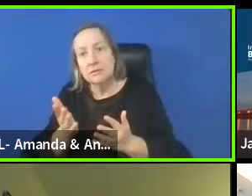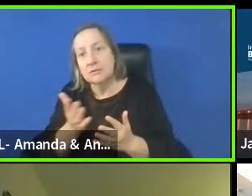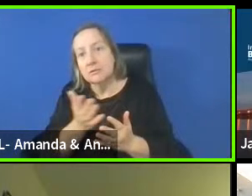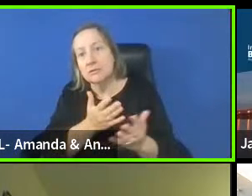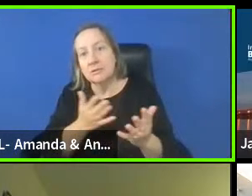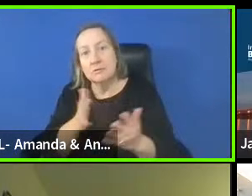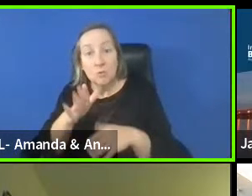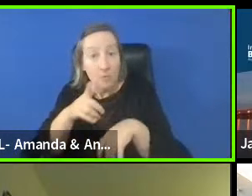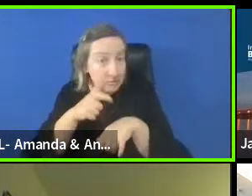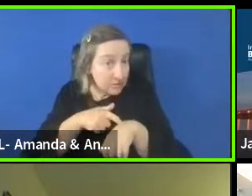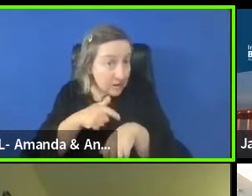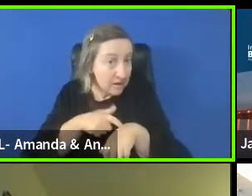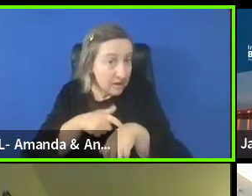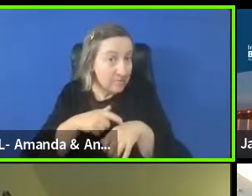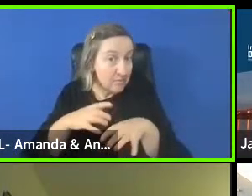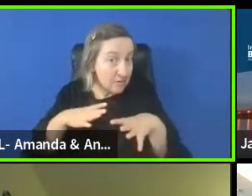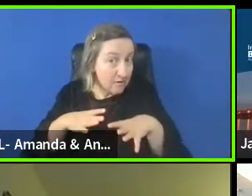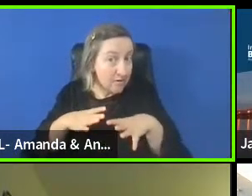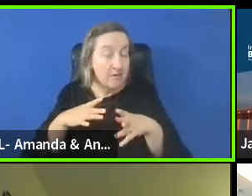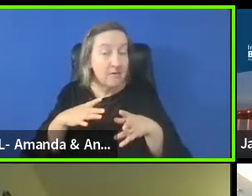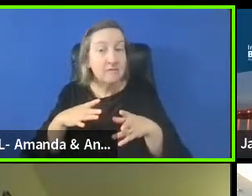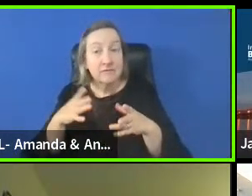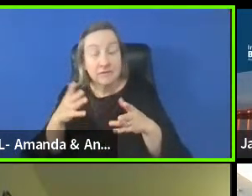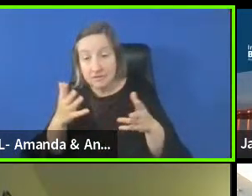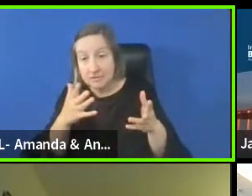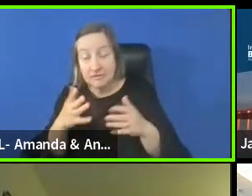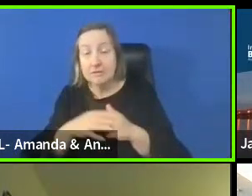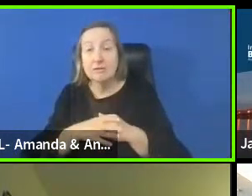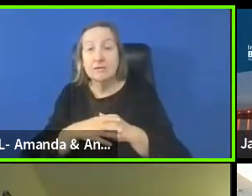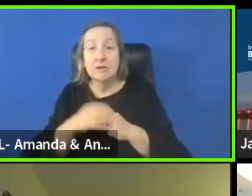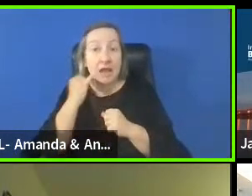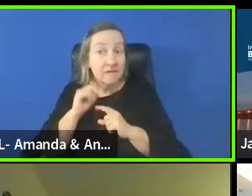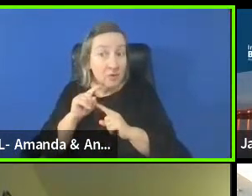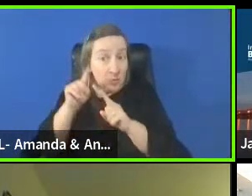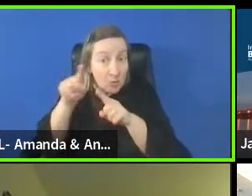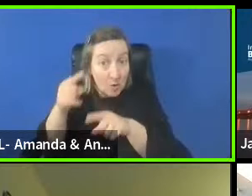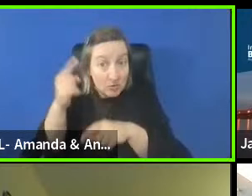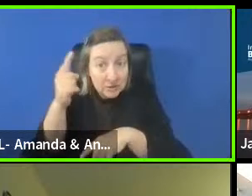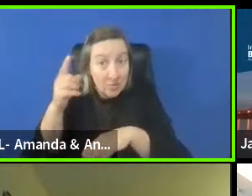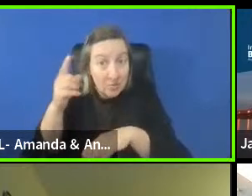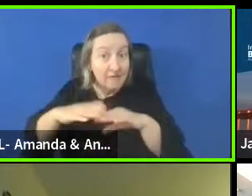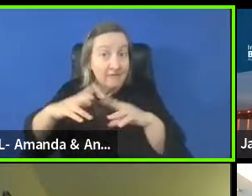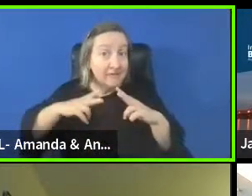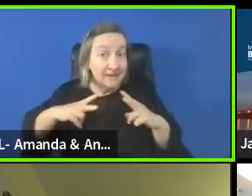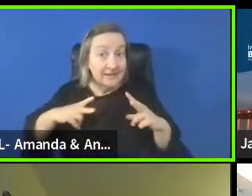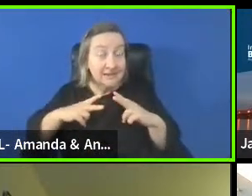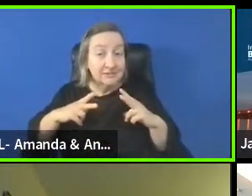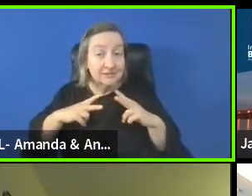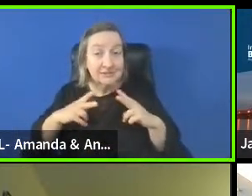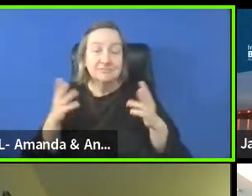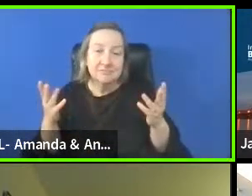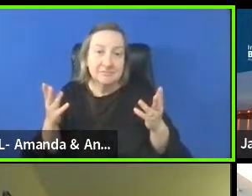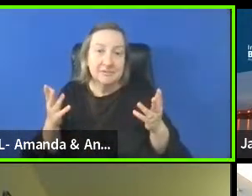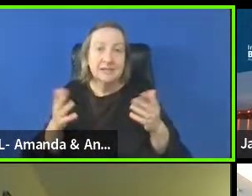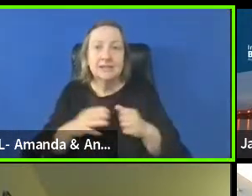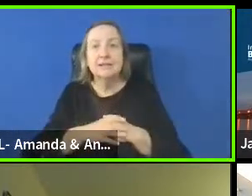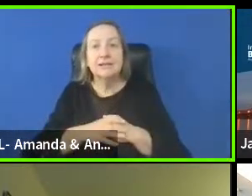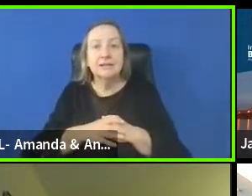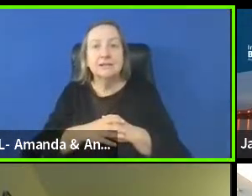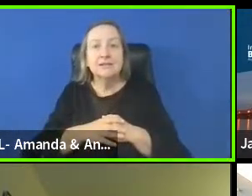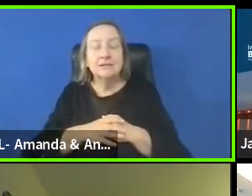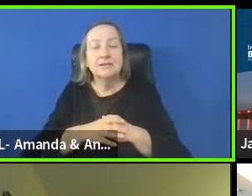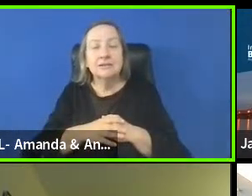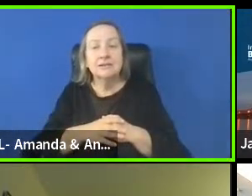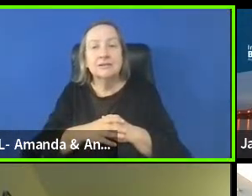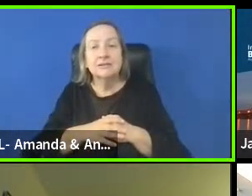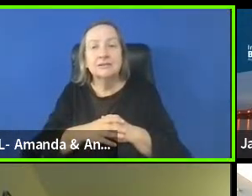your time off and away. And if you're going to go somewhere on vacation, just sort of put this away for a